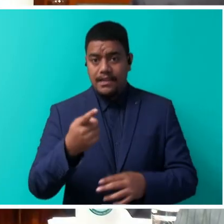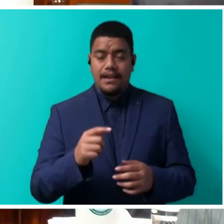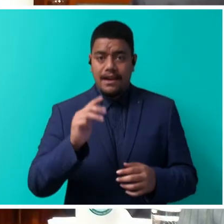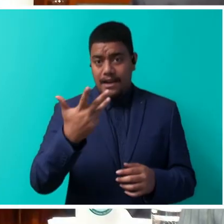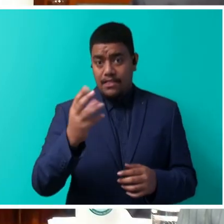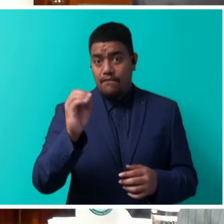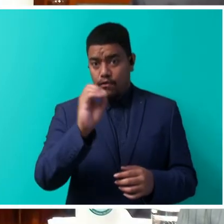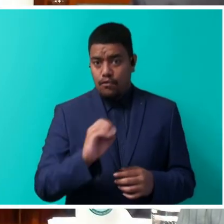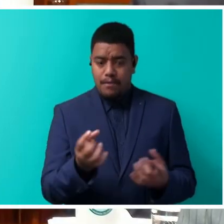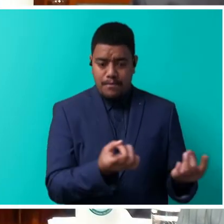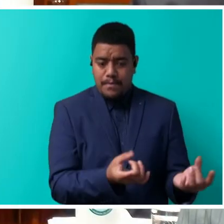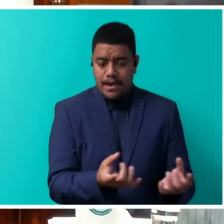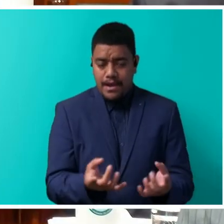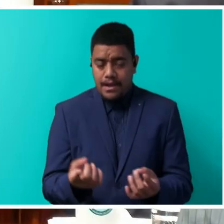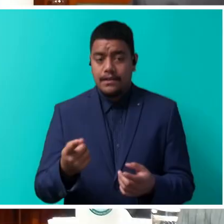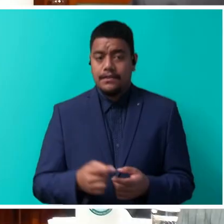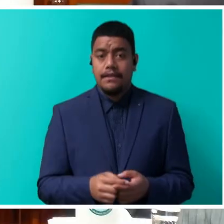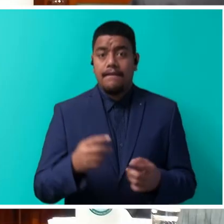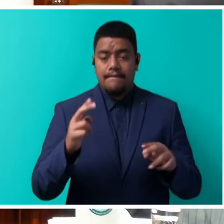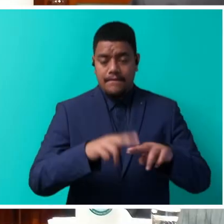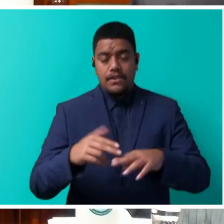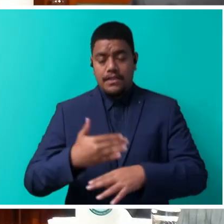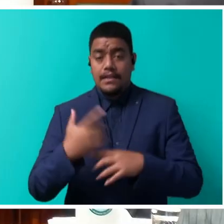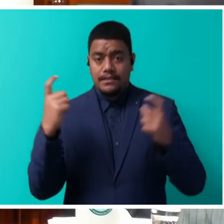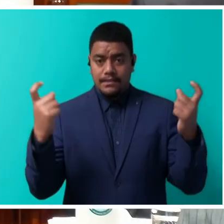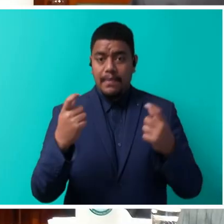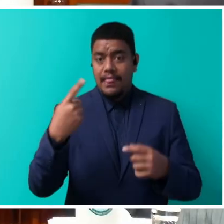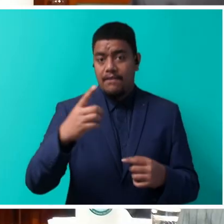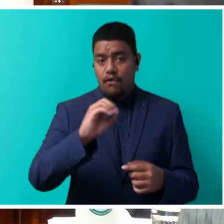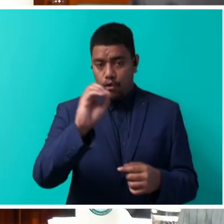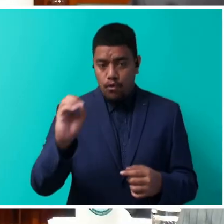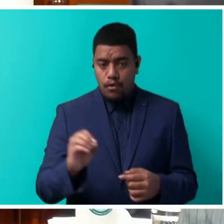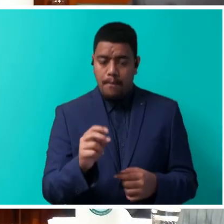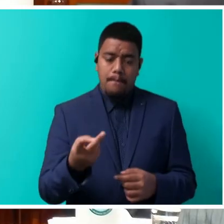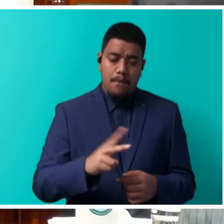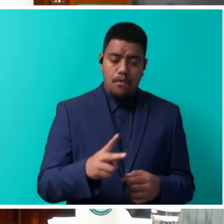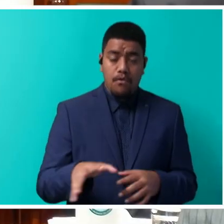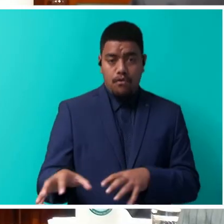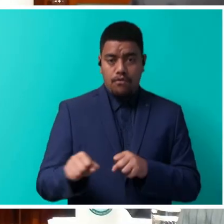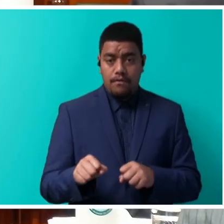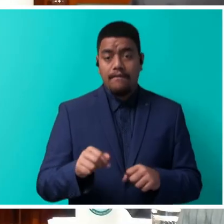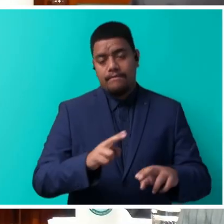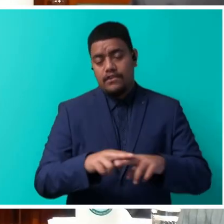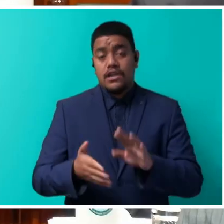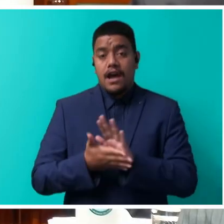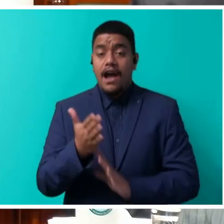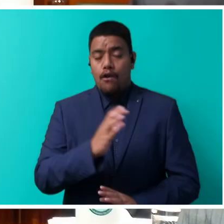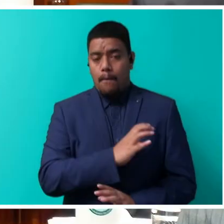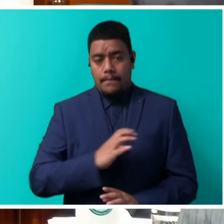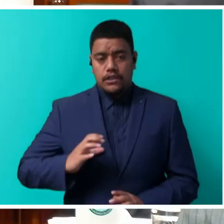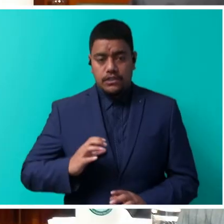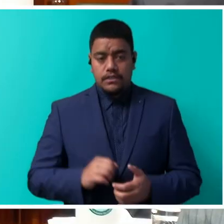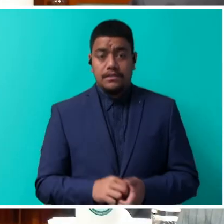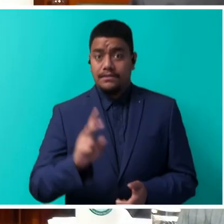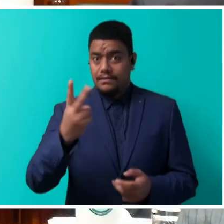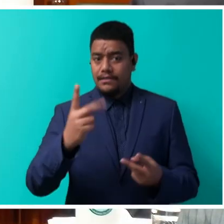of October and the Fiji Day celebration on 11th October, both hosted by the Fiji High Commission.